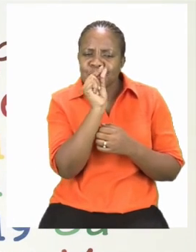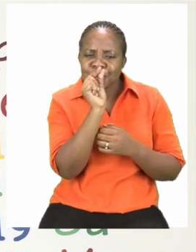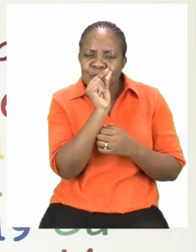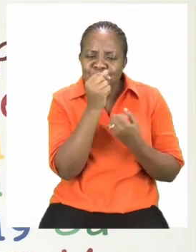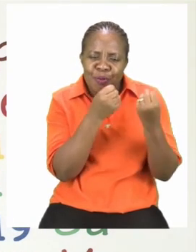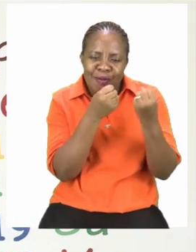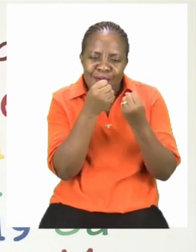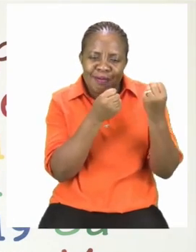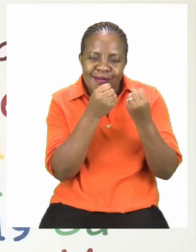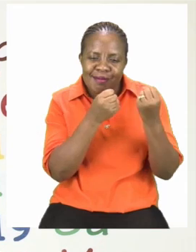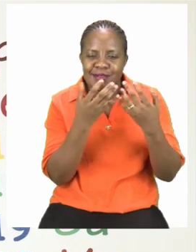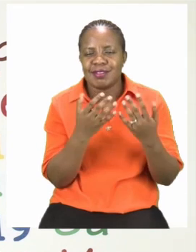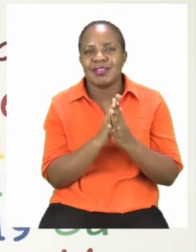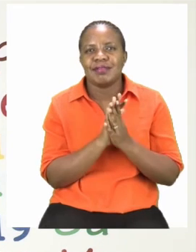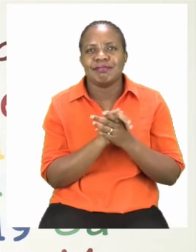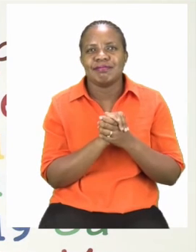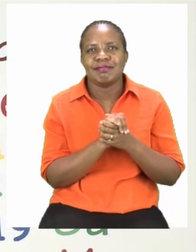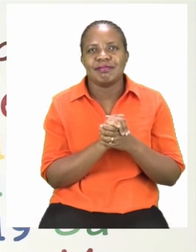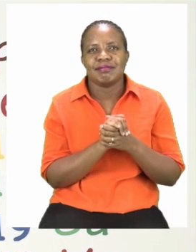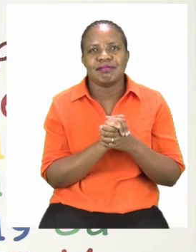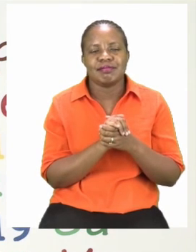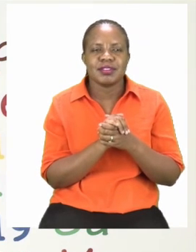9, 10,